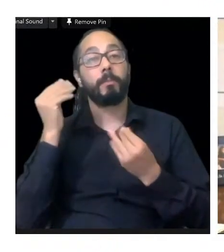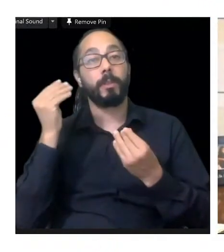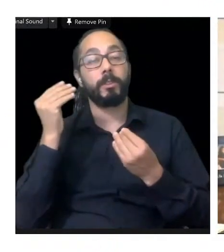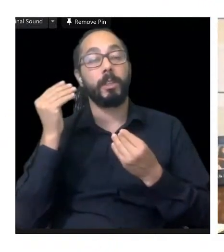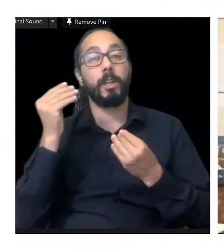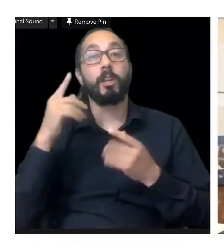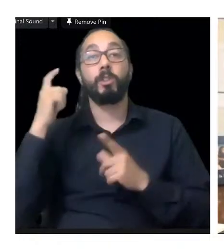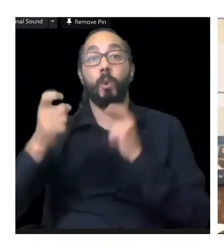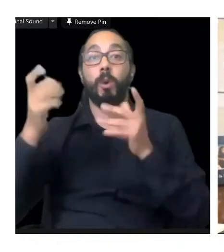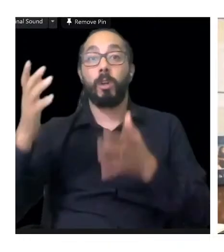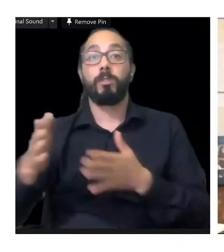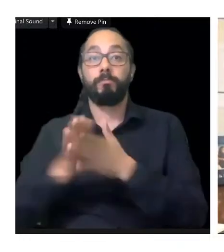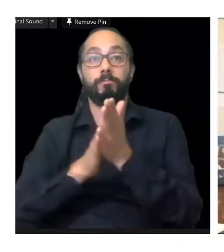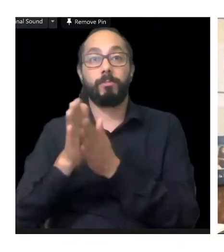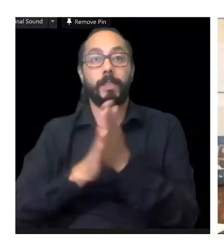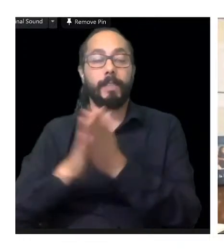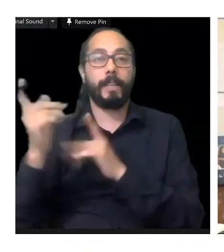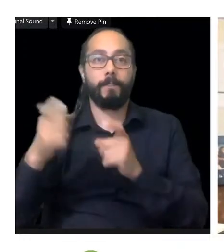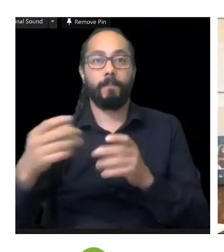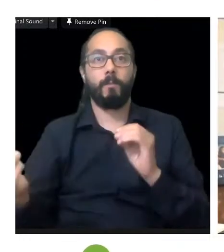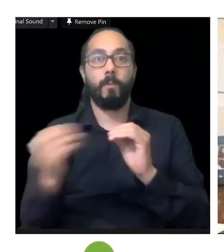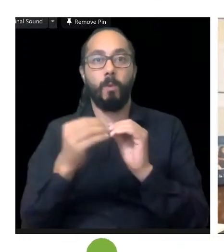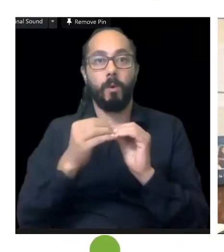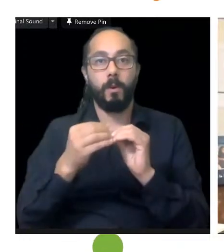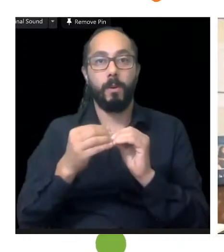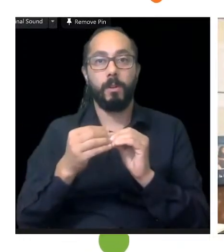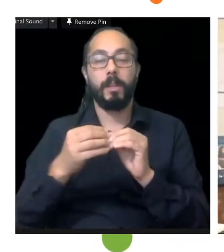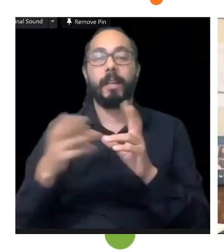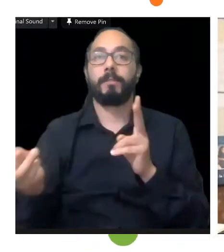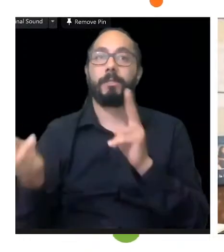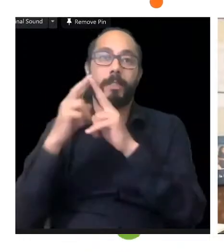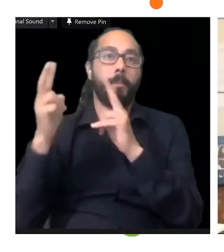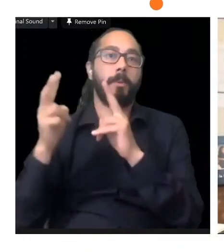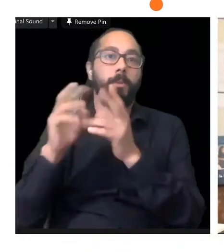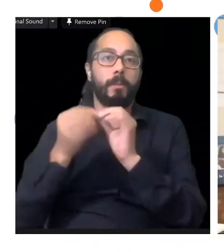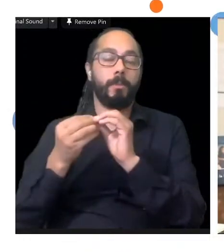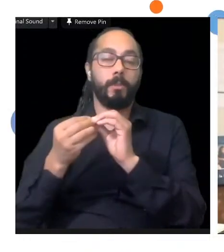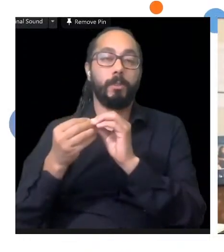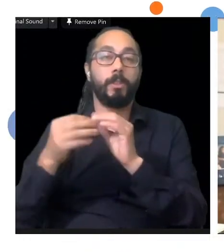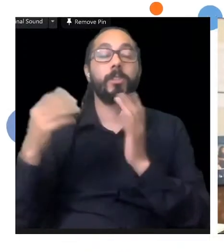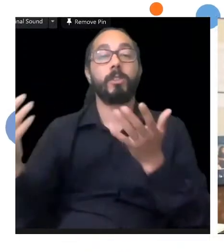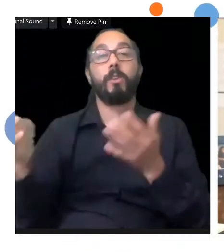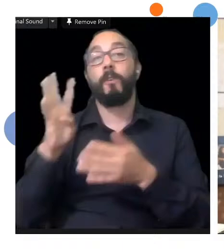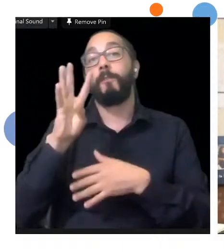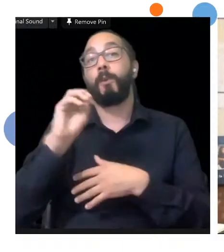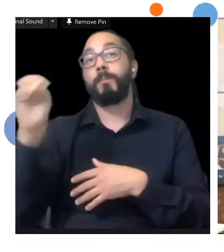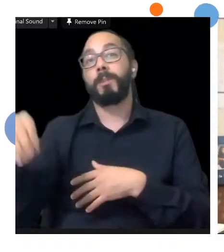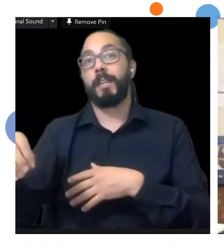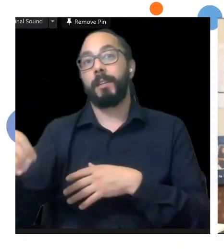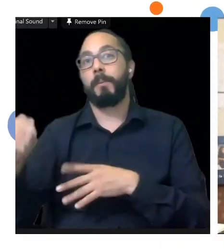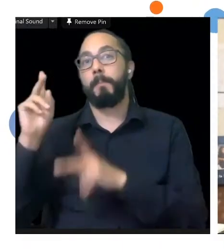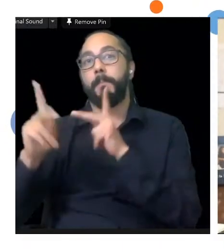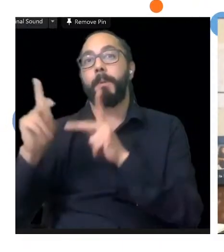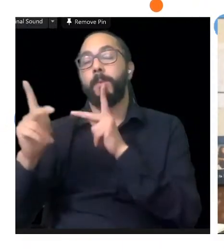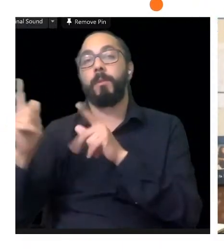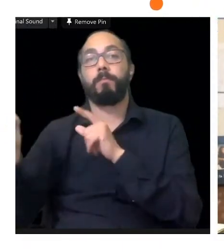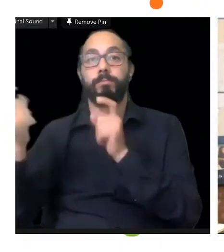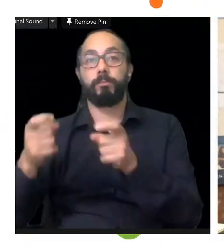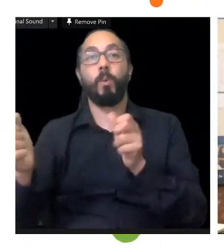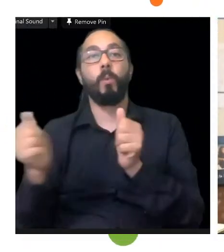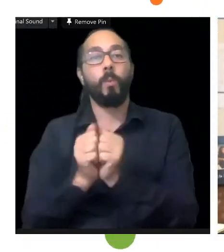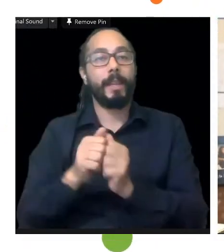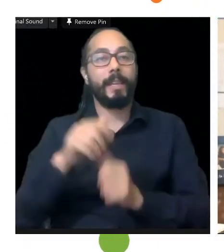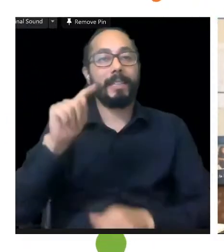giving more, like 2x the number. So 40% of people would consider giving more money to charity with a tax incentive